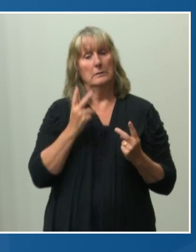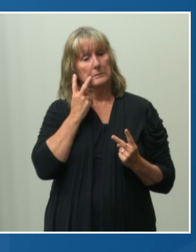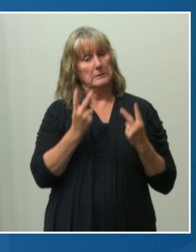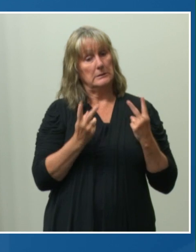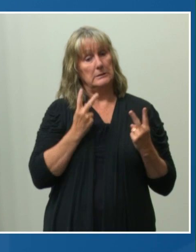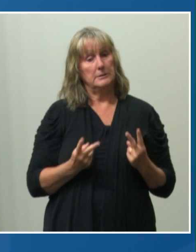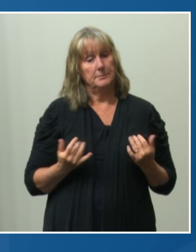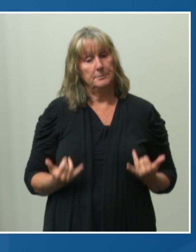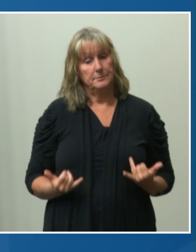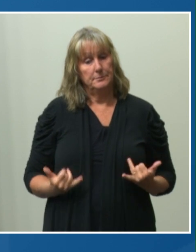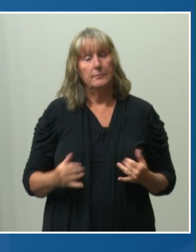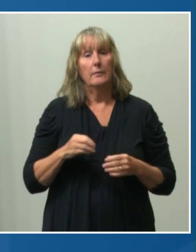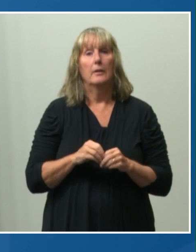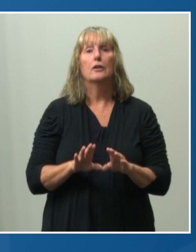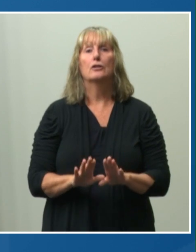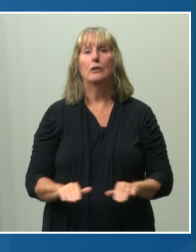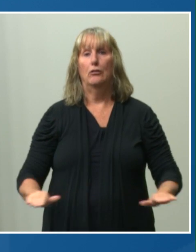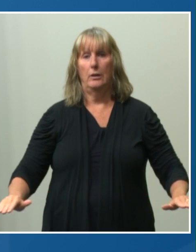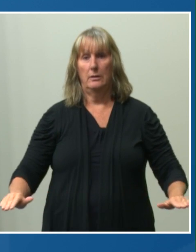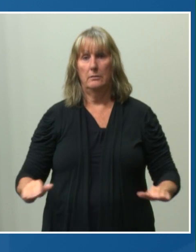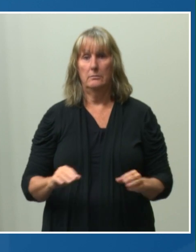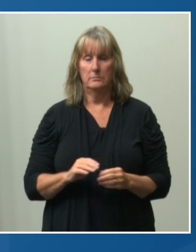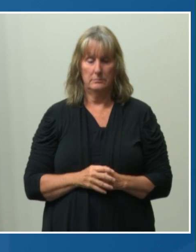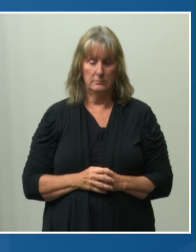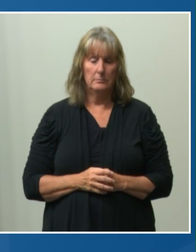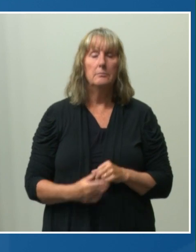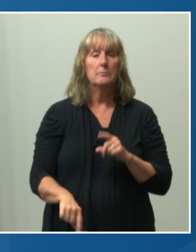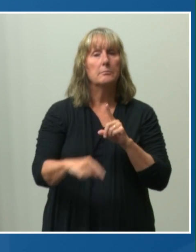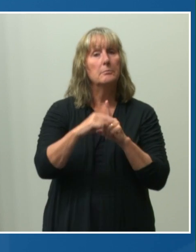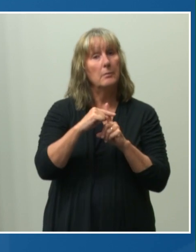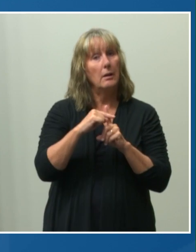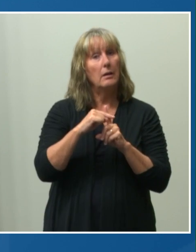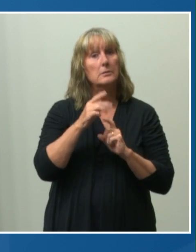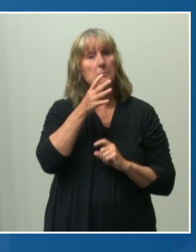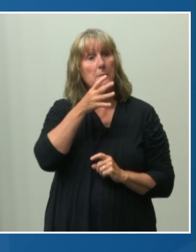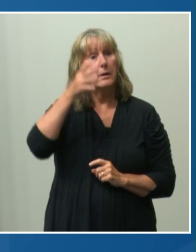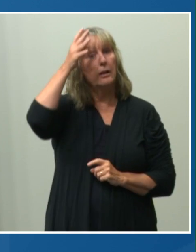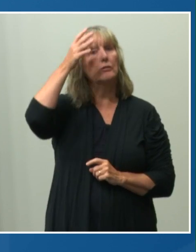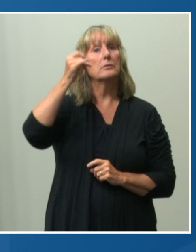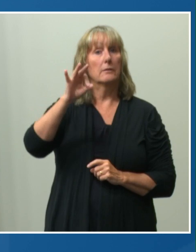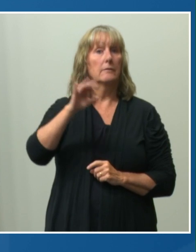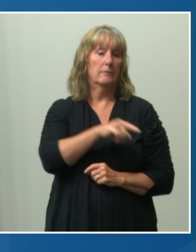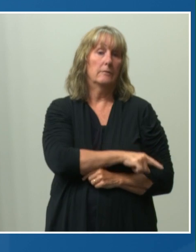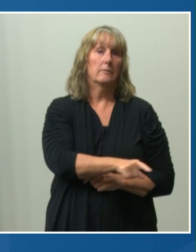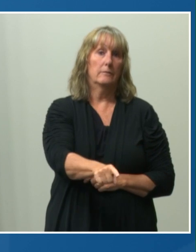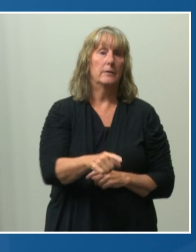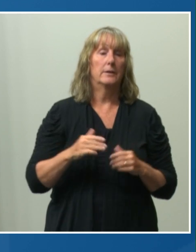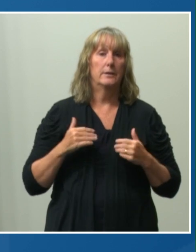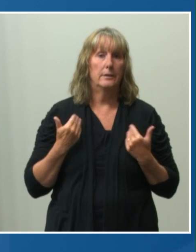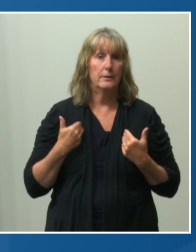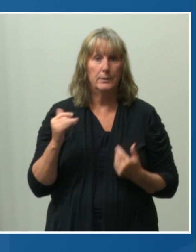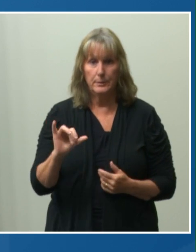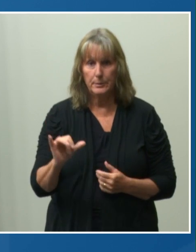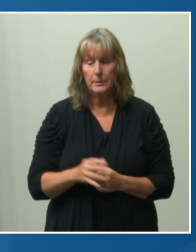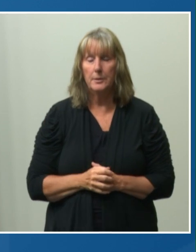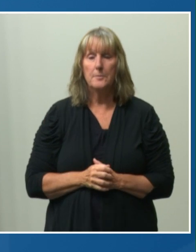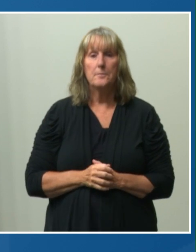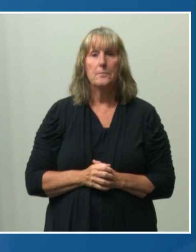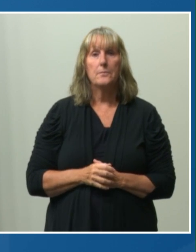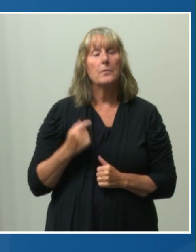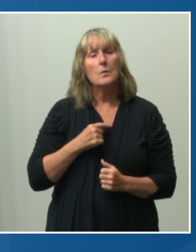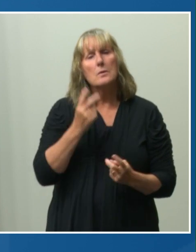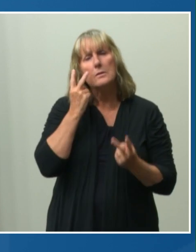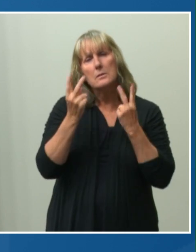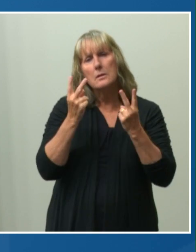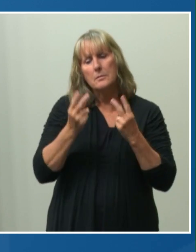seeing in the pediatric population, as well as the parents of our families too. We are